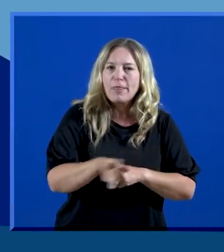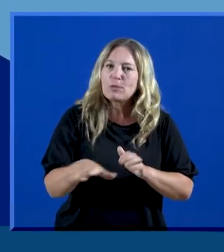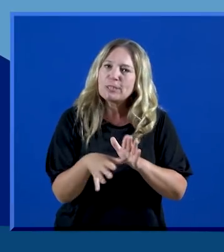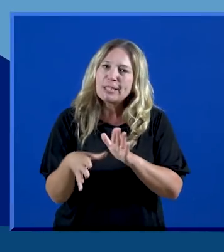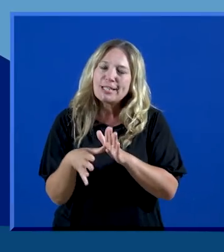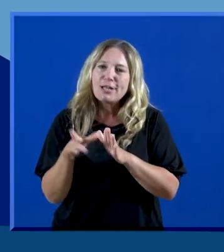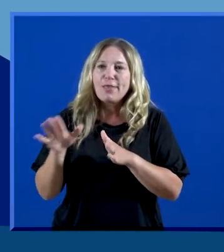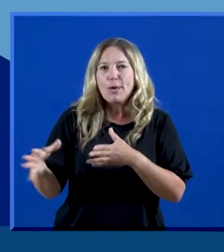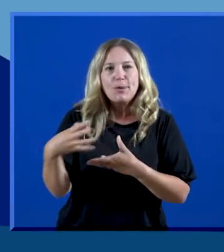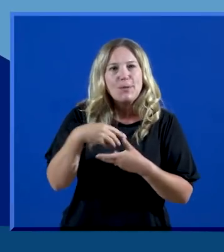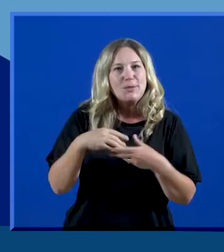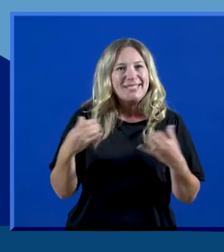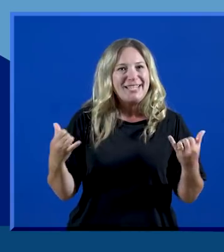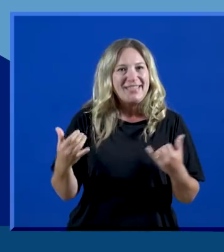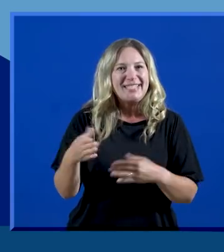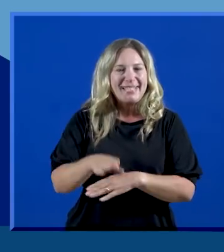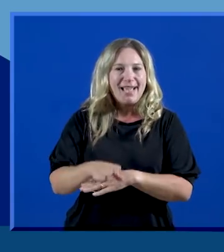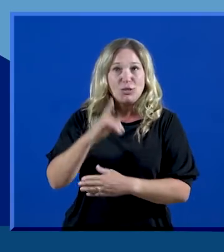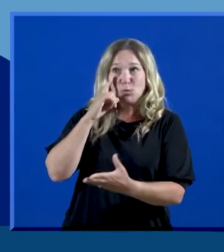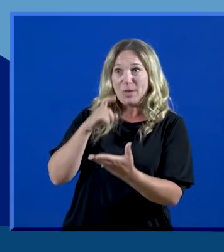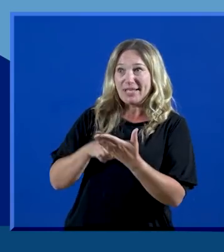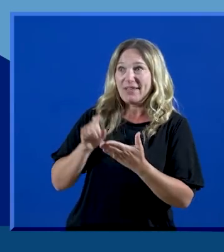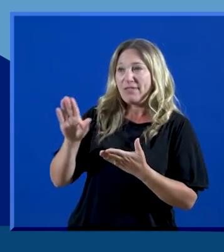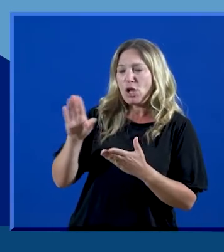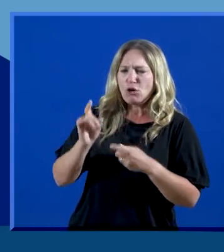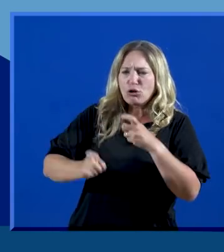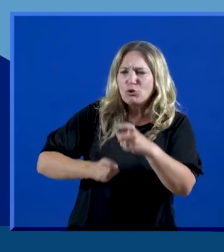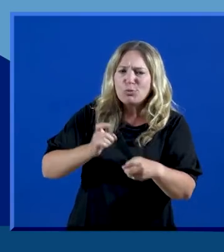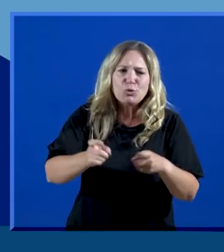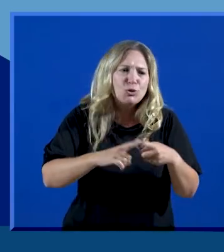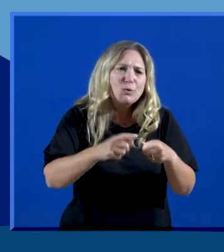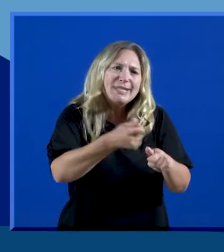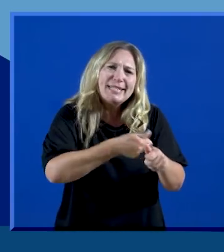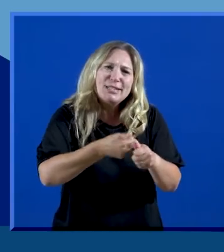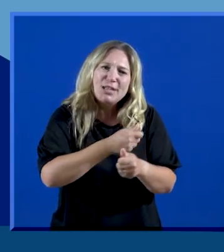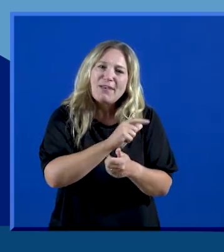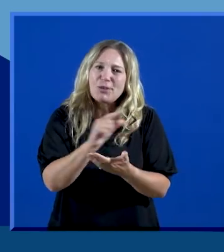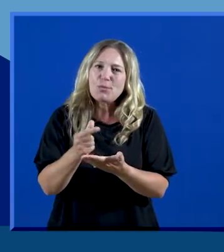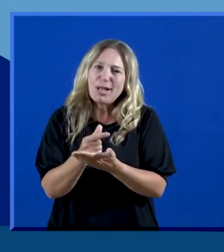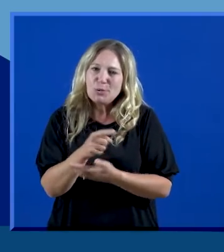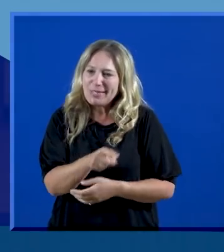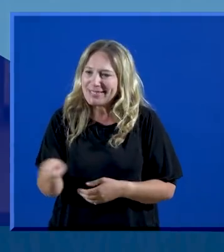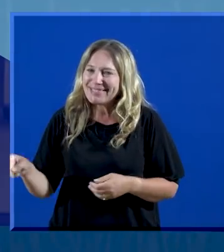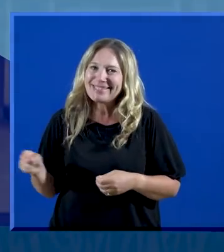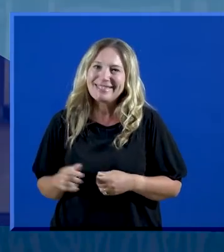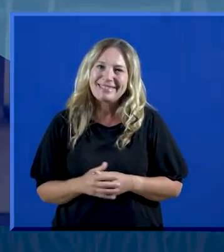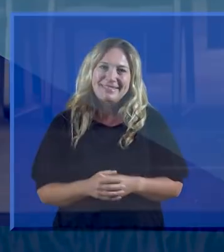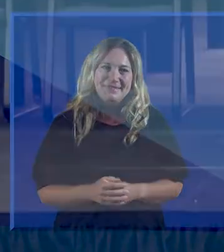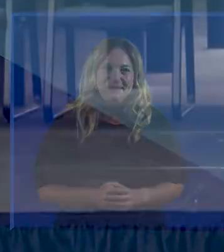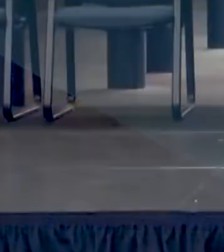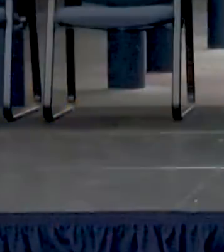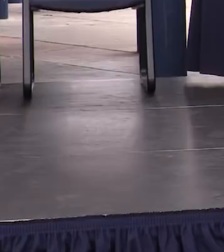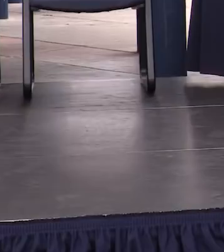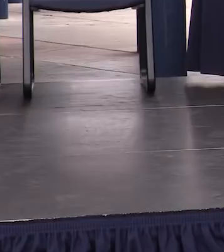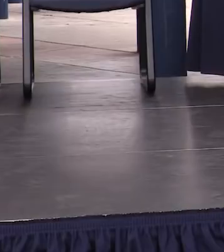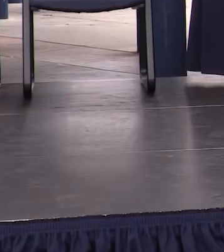academic achievement of their seniors. Their inclusion here this afternoon is in recognition of their contributions to each of the graduate